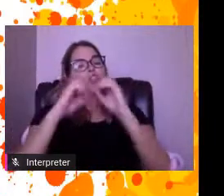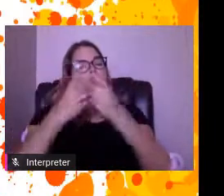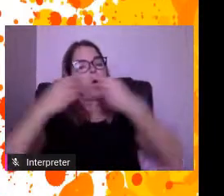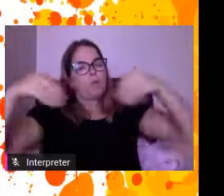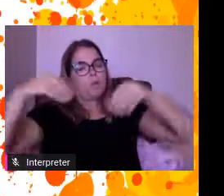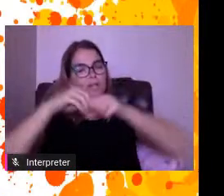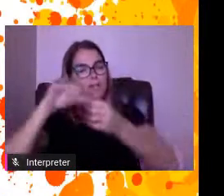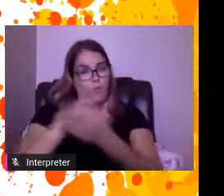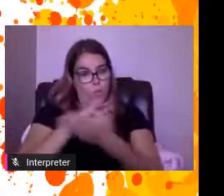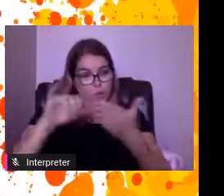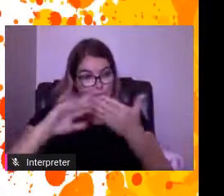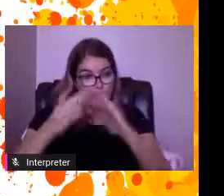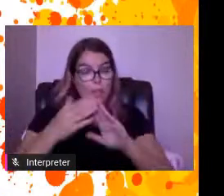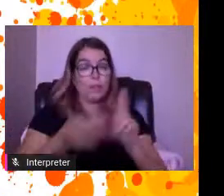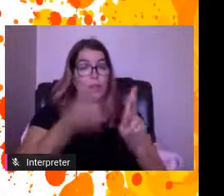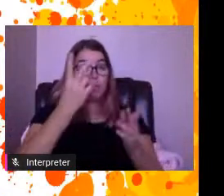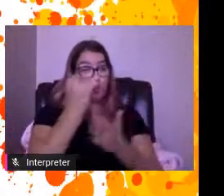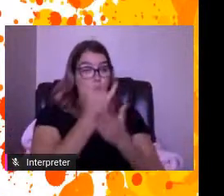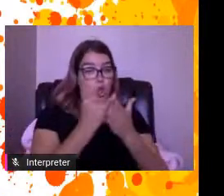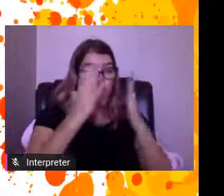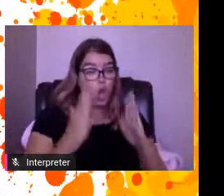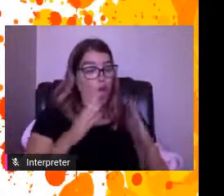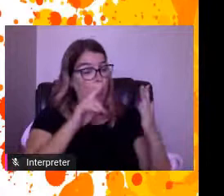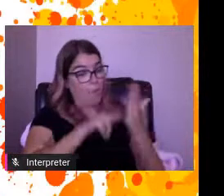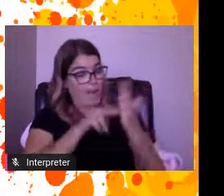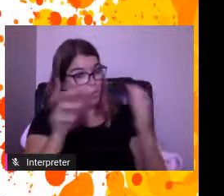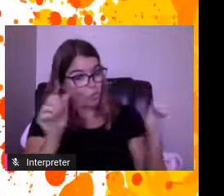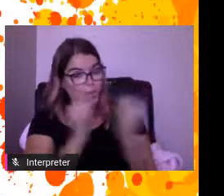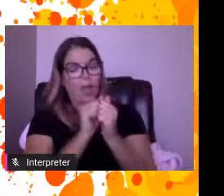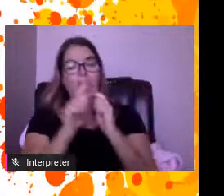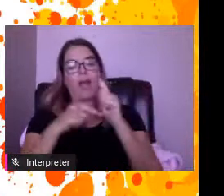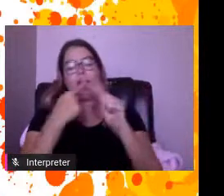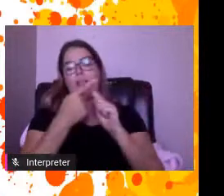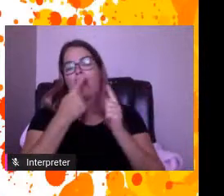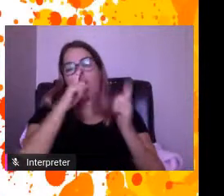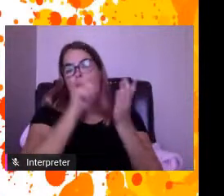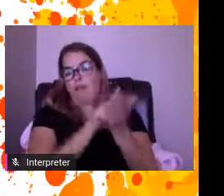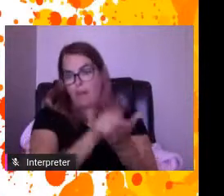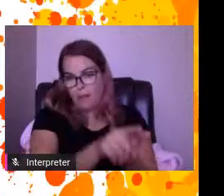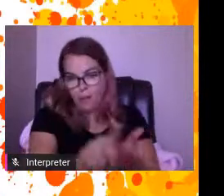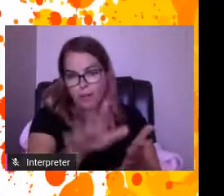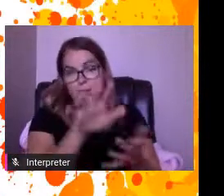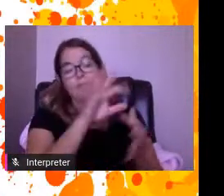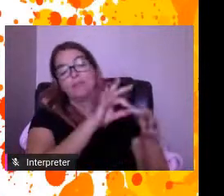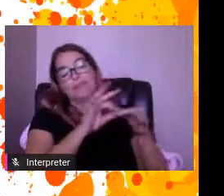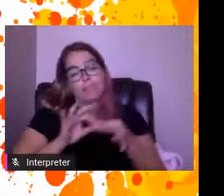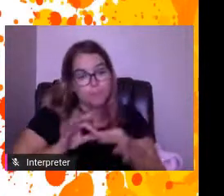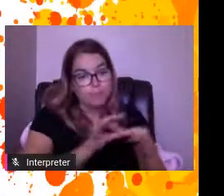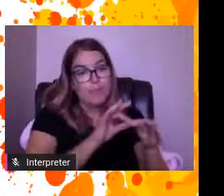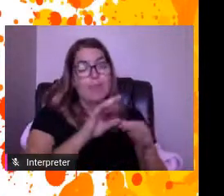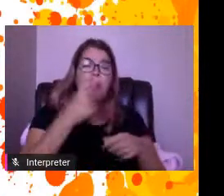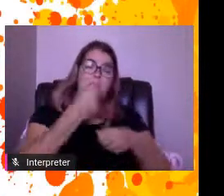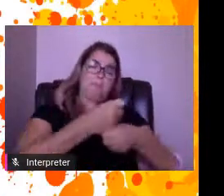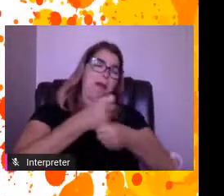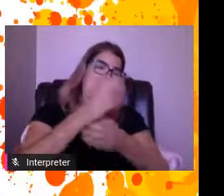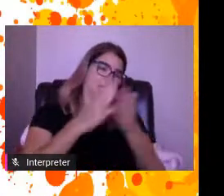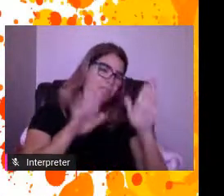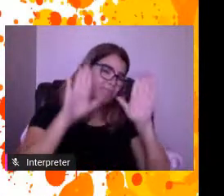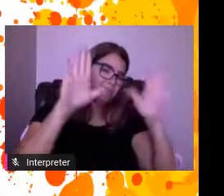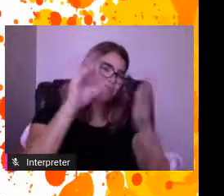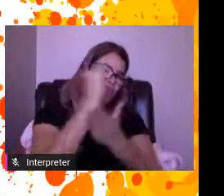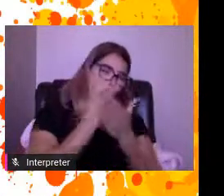artists began painting together, and a romance quickly ensued, during which some of their most iconic artworks were produced,